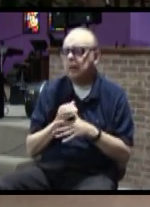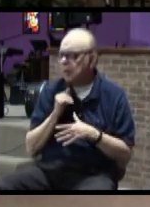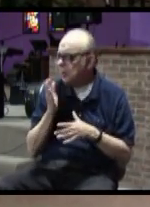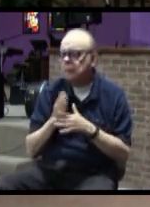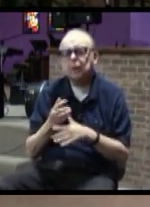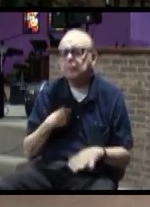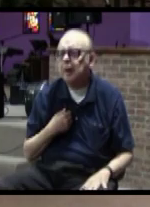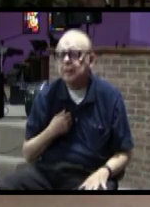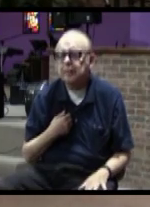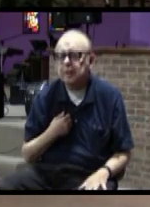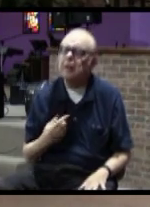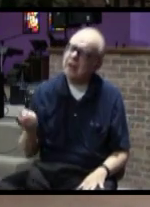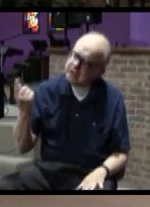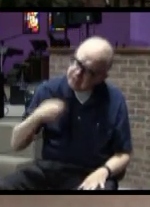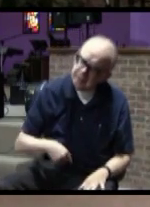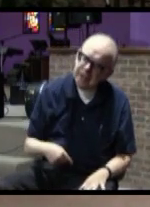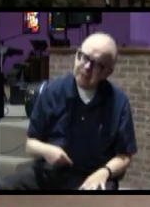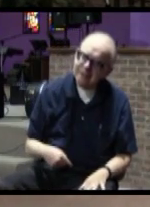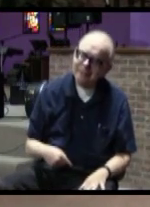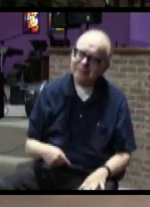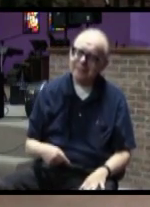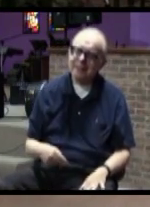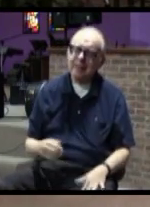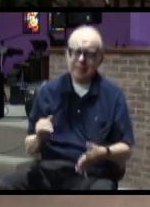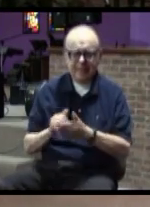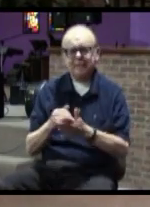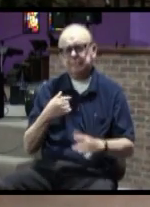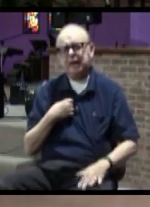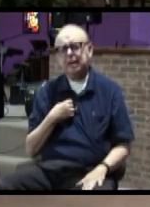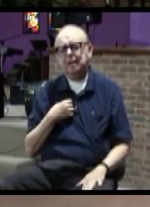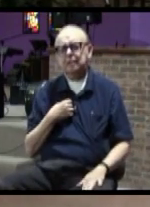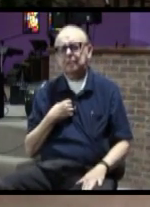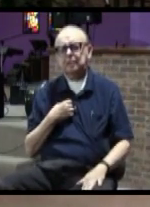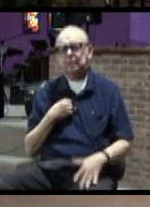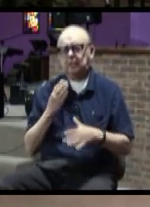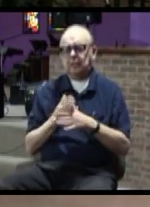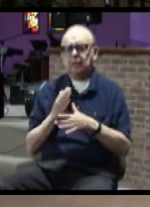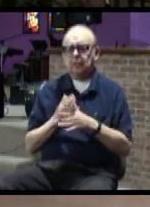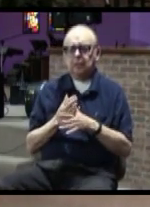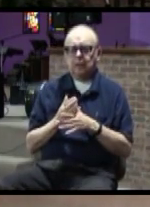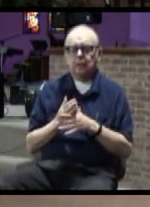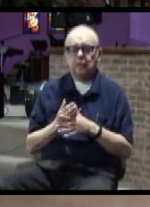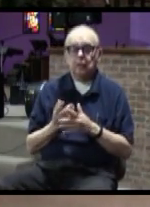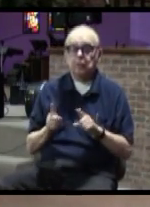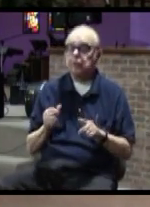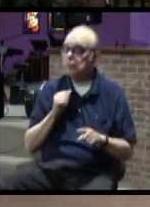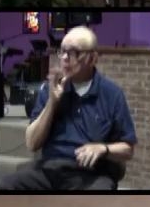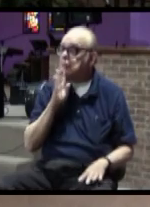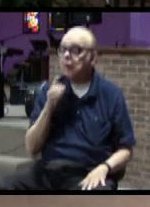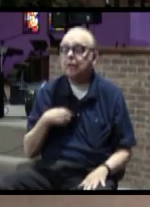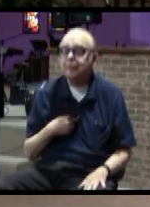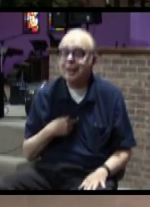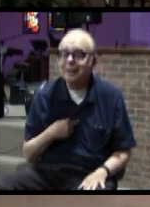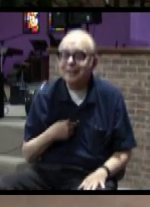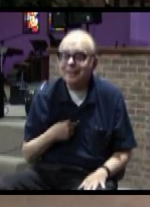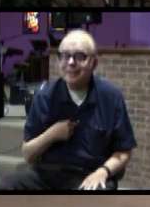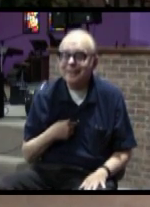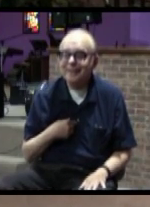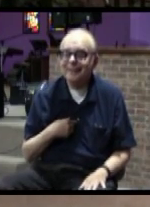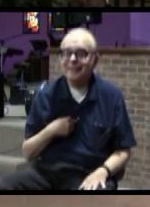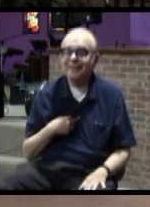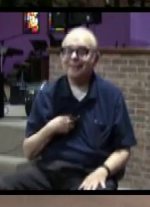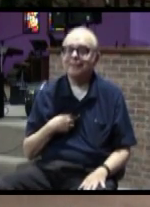well, I don't want to bother you. You don't bother me. That is who I am. You bother me when you don't talk to